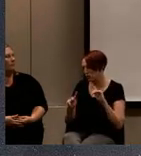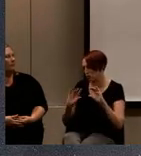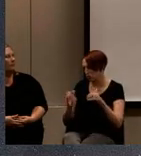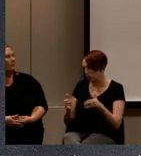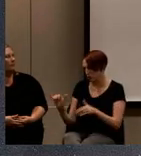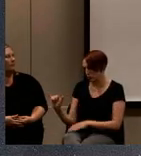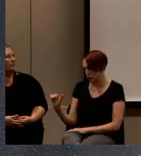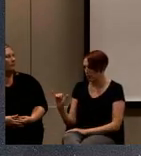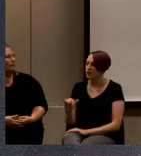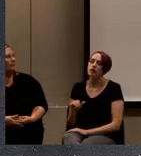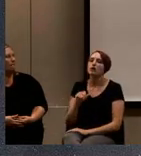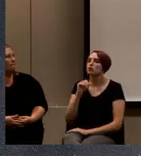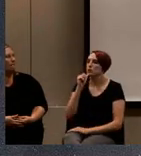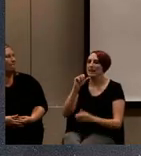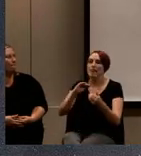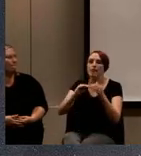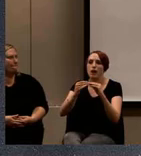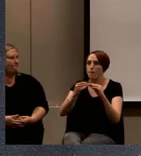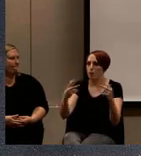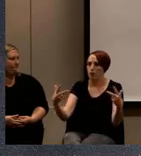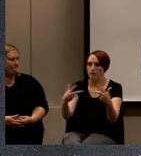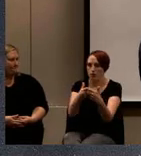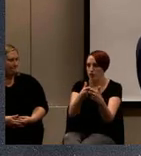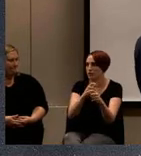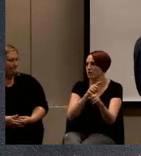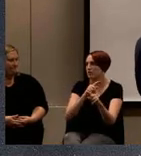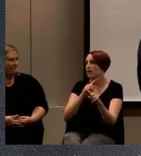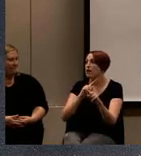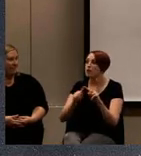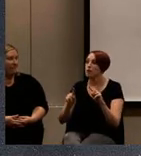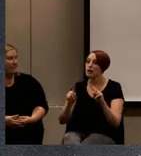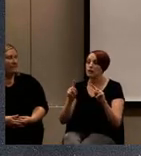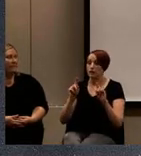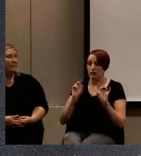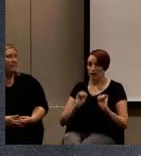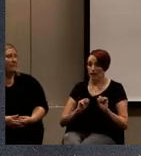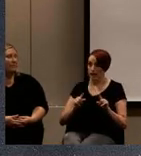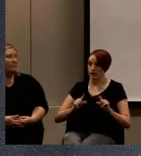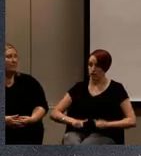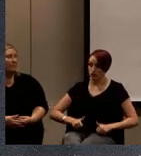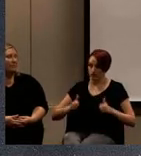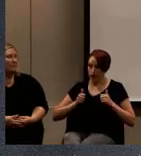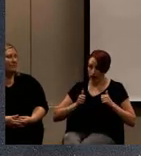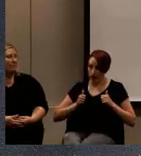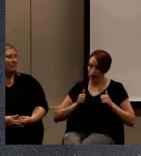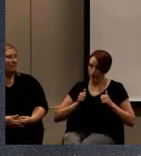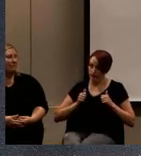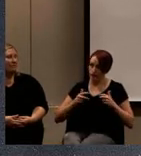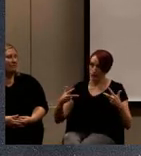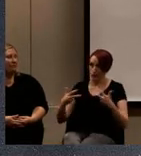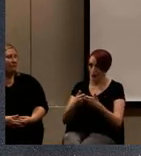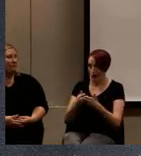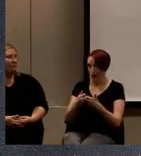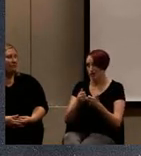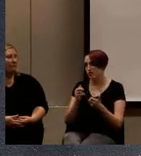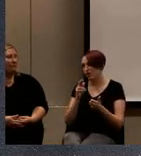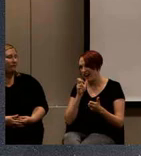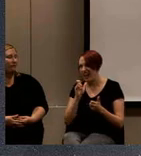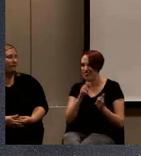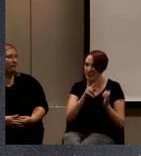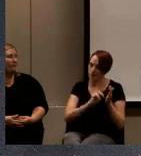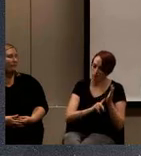how many crashes they get into, but whether they are able to survive those crashes or not. And that probably has a lot to do